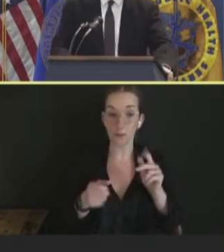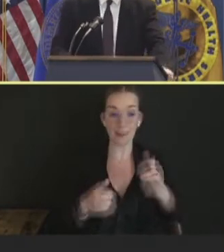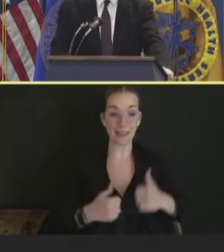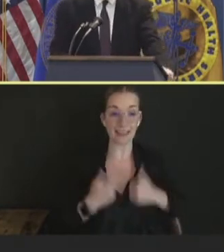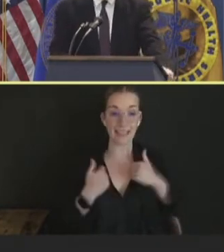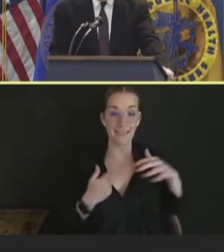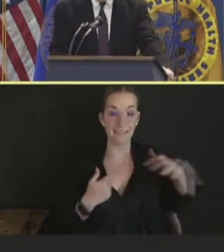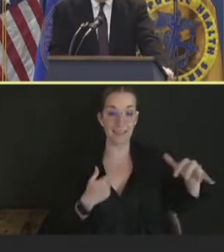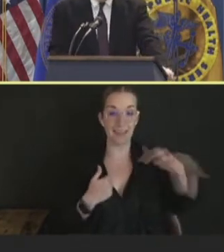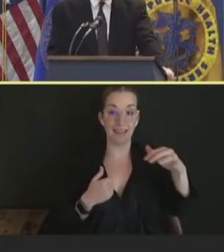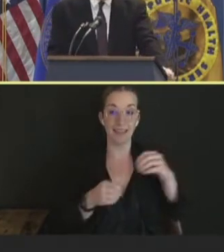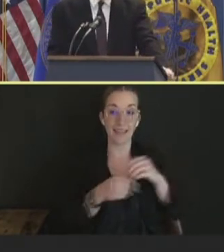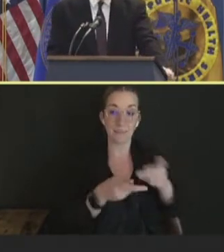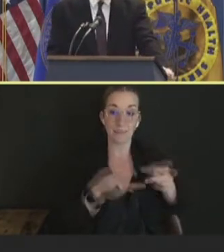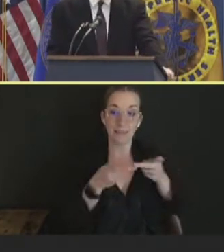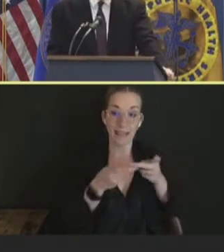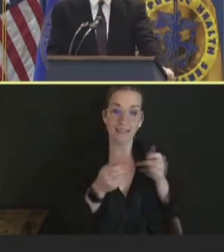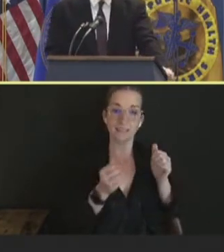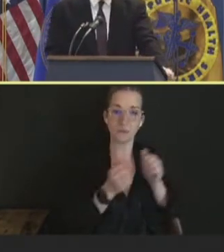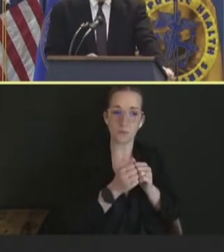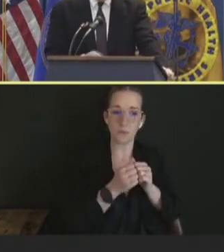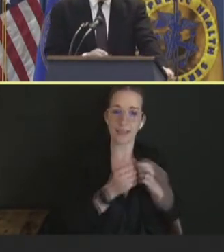issues with vaccine confidence.